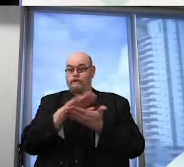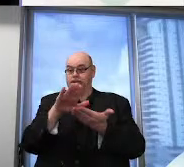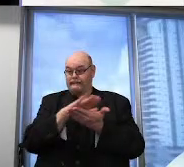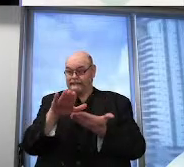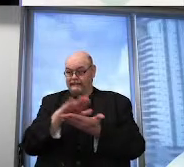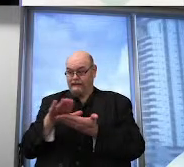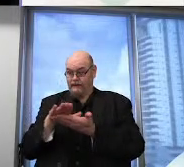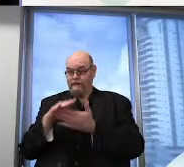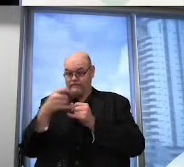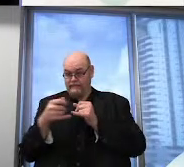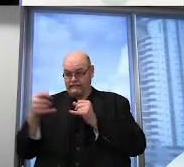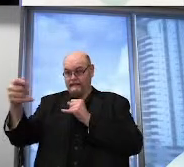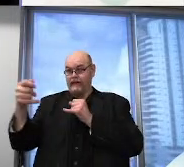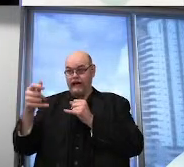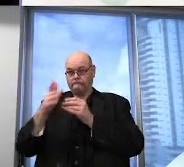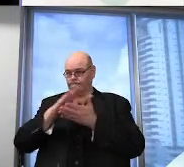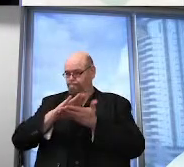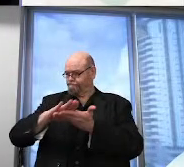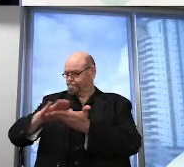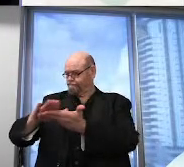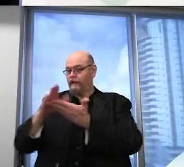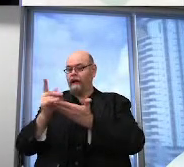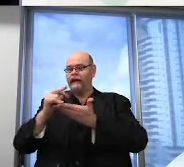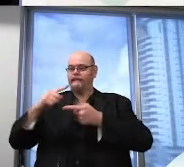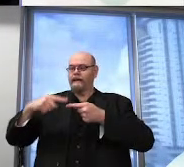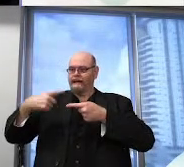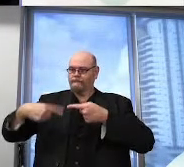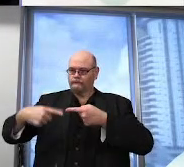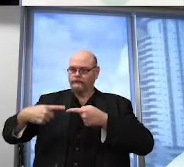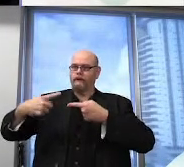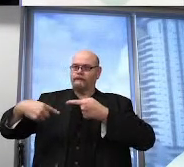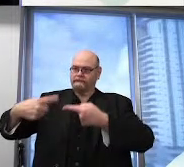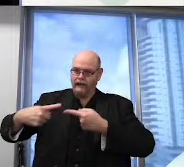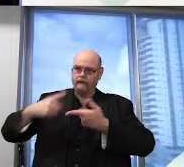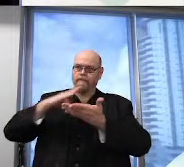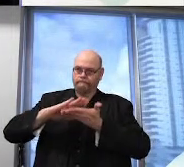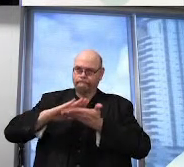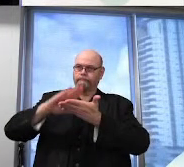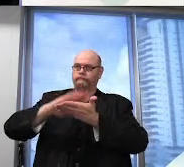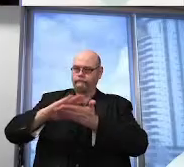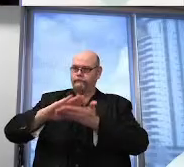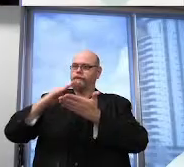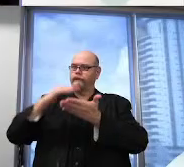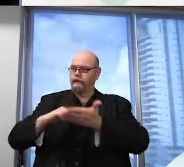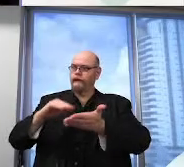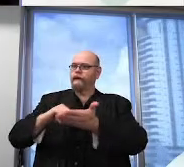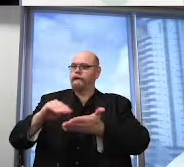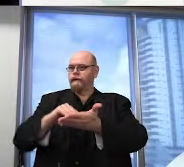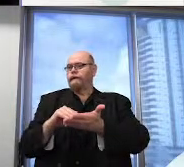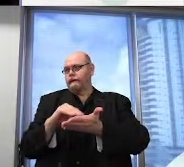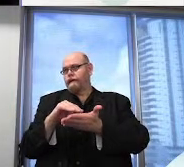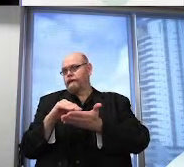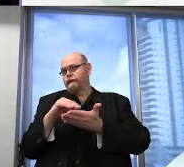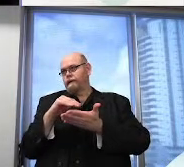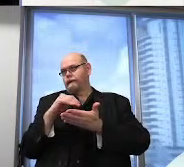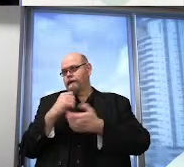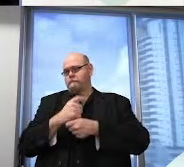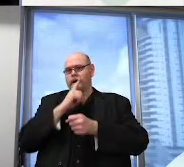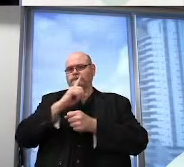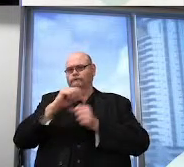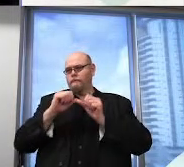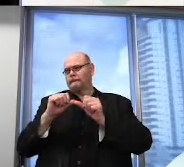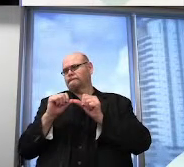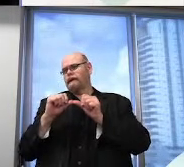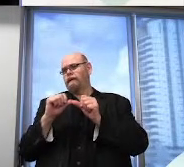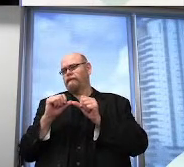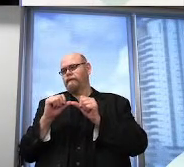of the line, but then there is actually cycles of maintenance we'll have to do after that to